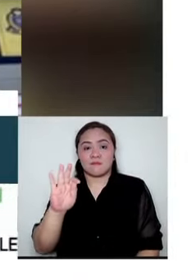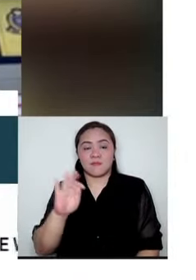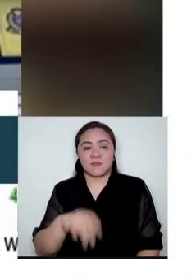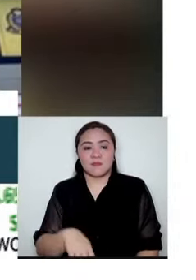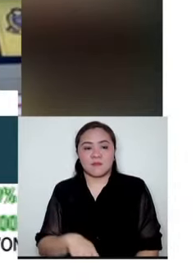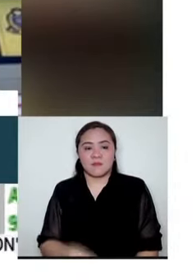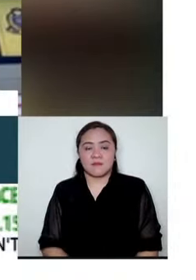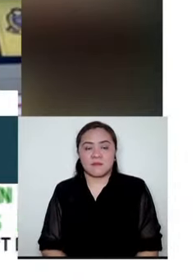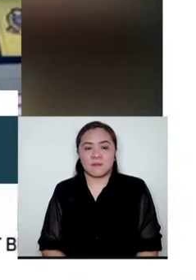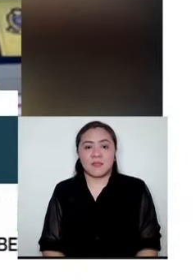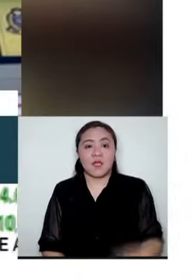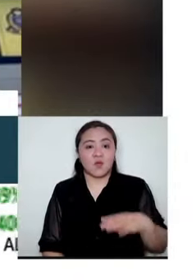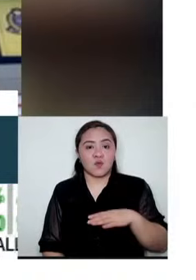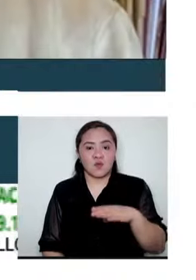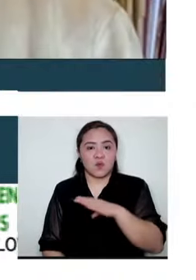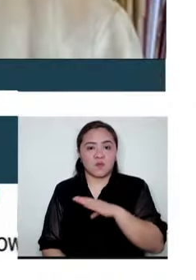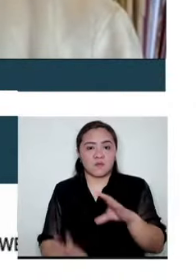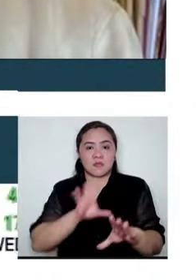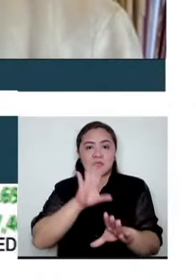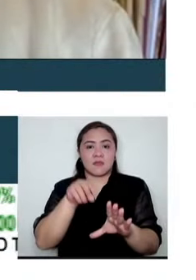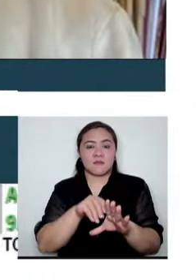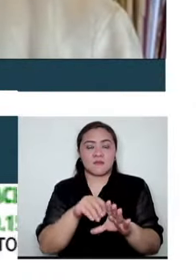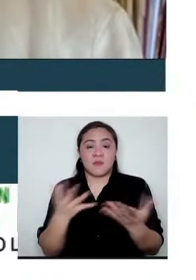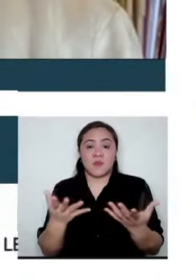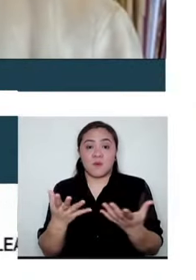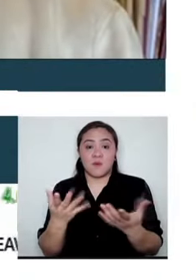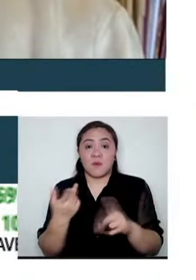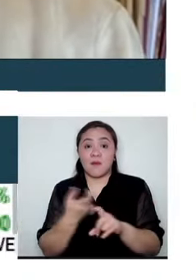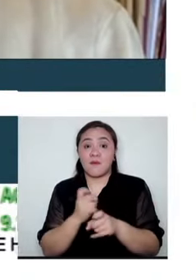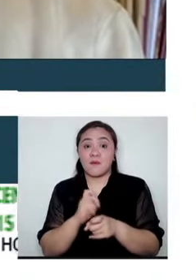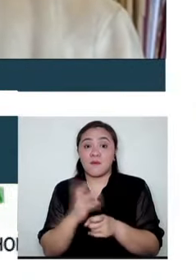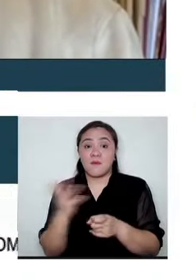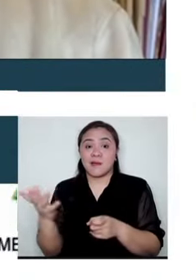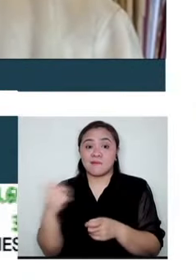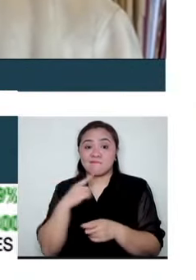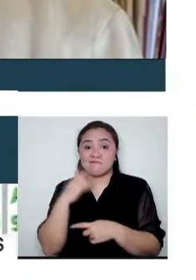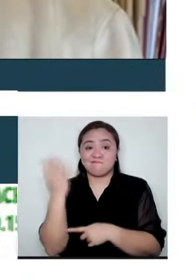committee. Yeah, where's the resistance coming from?